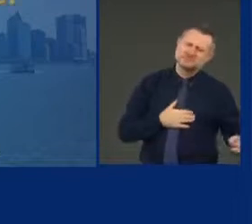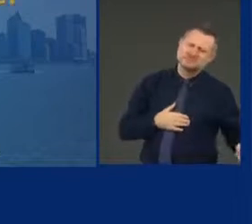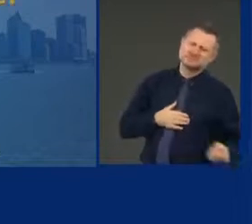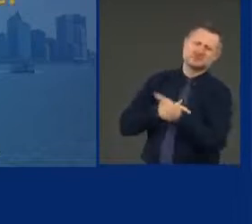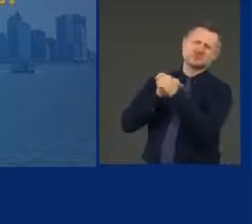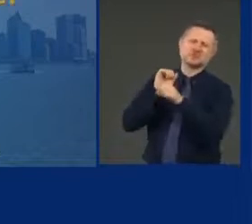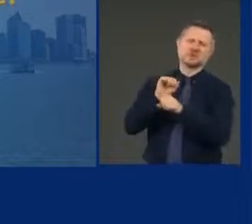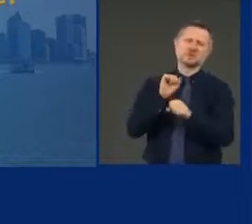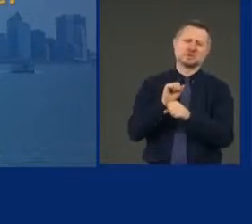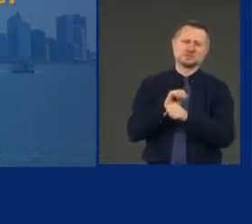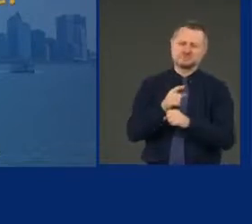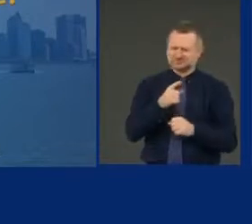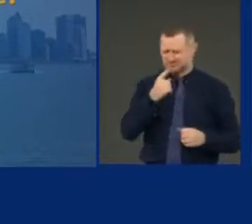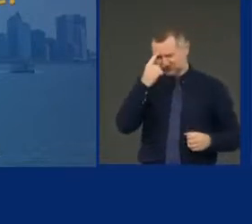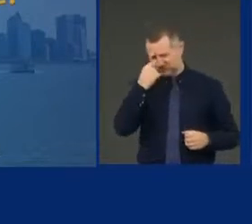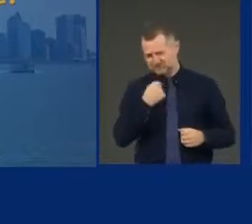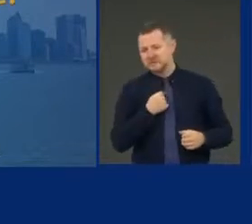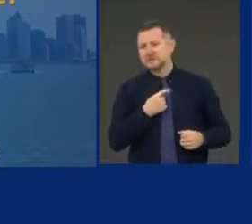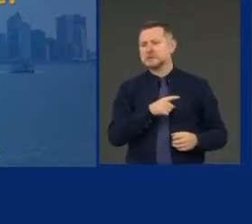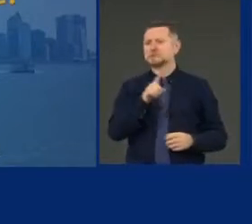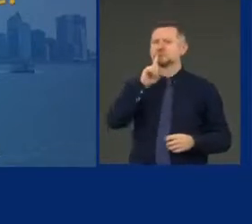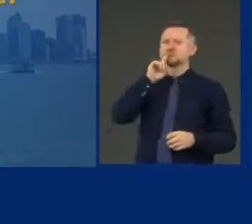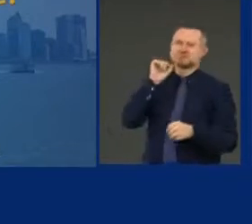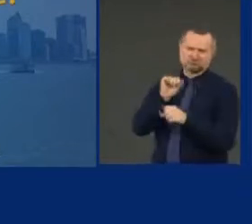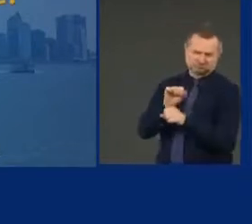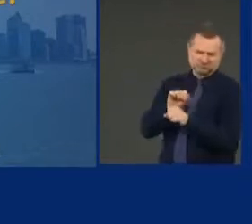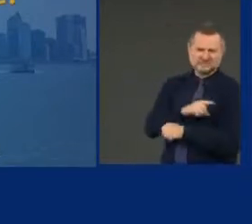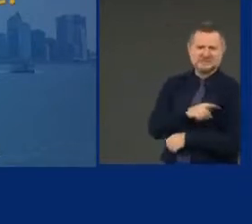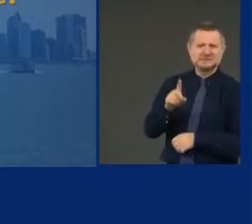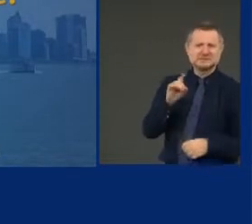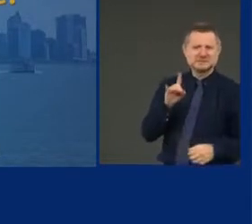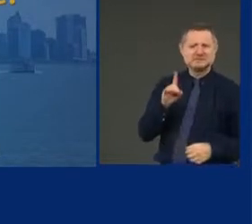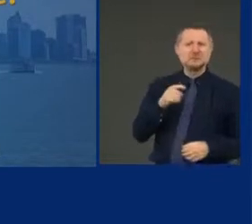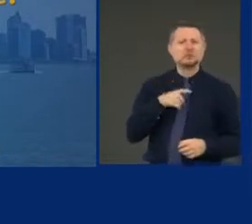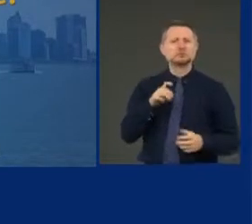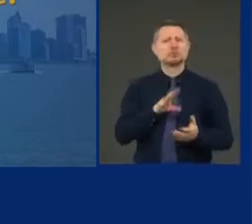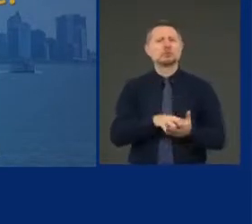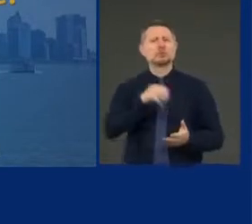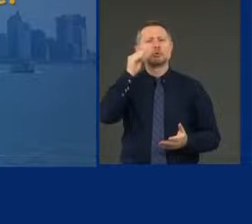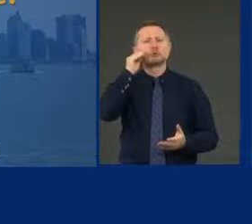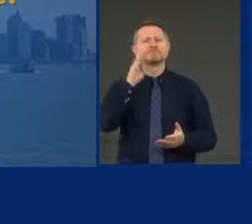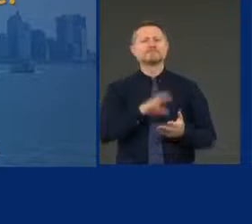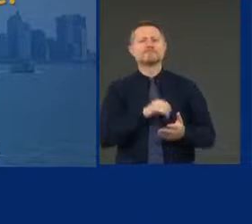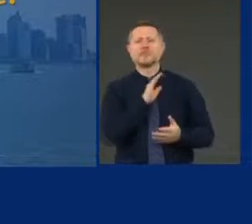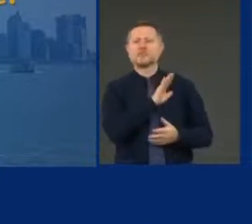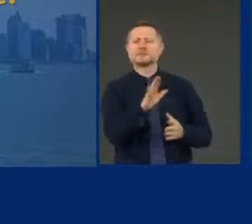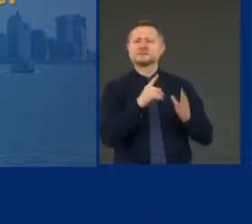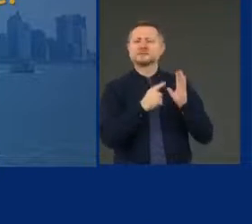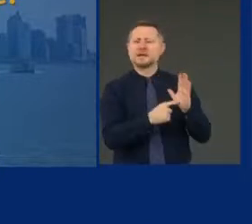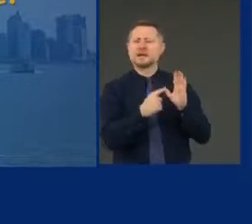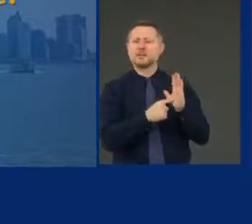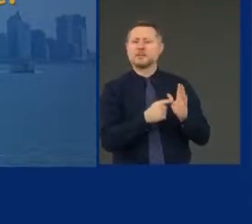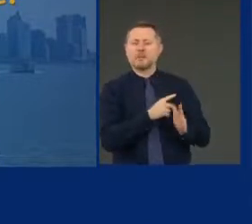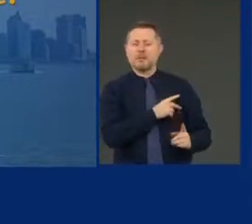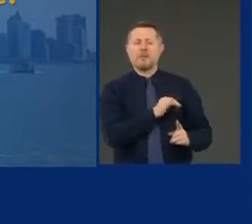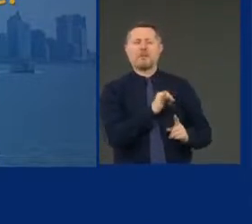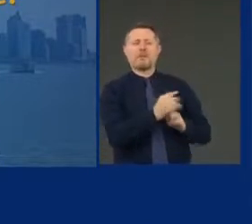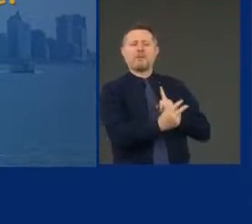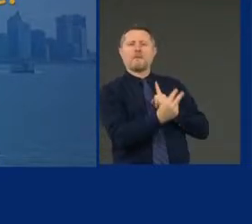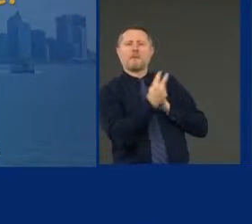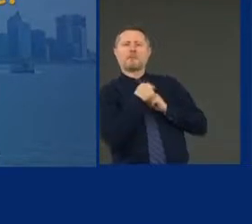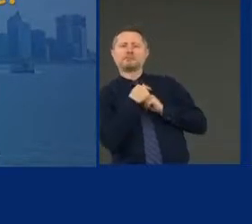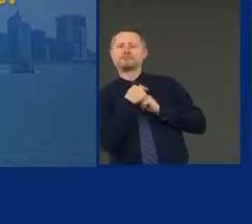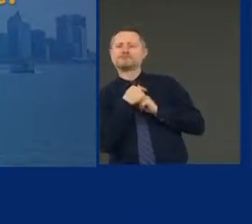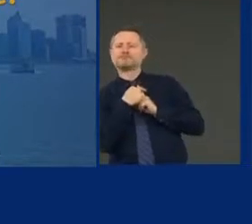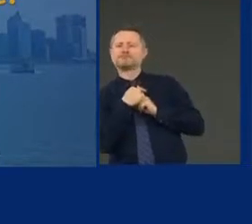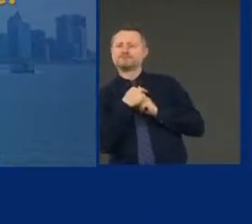us, and they did. Let's learn from their example. Let's understand what they did.